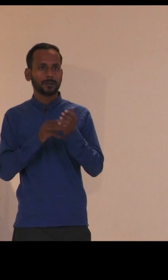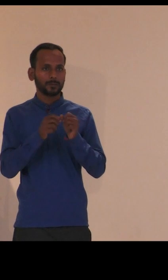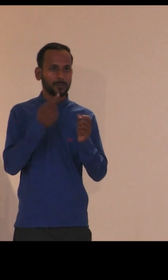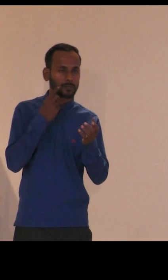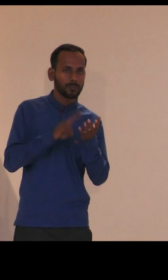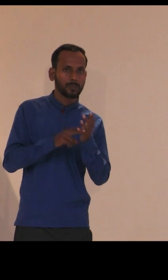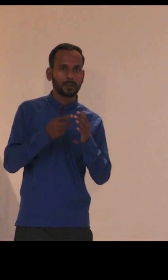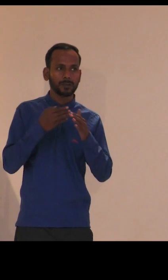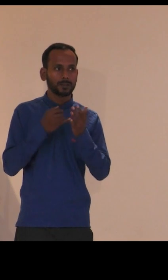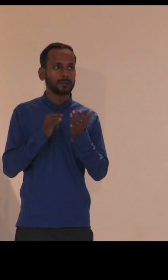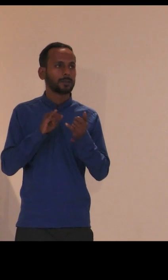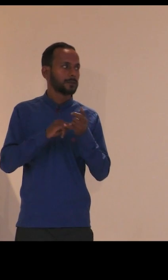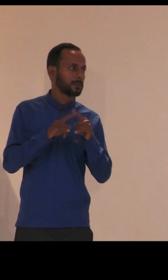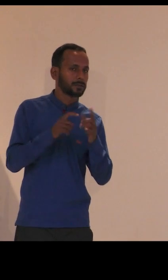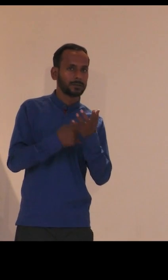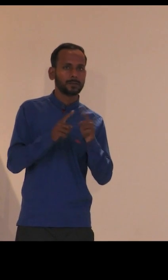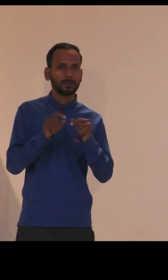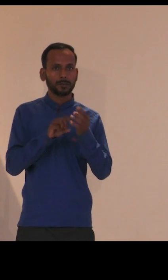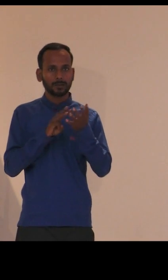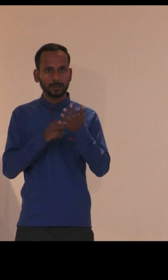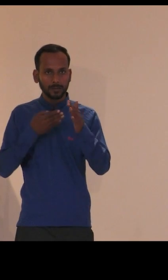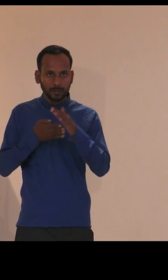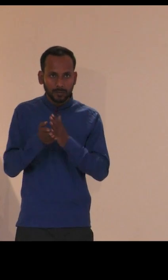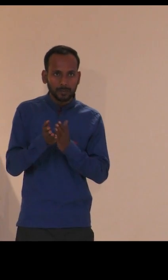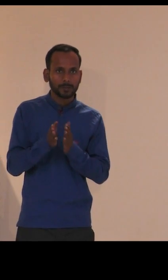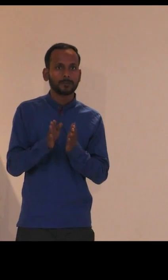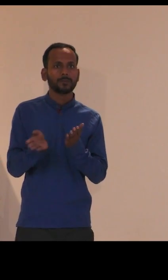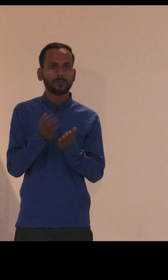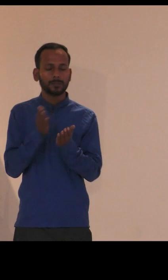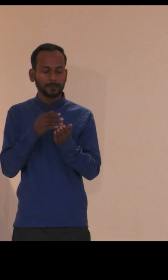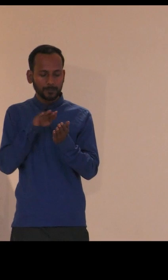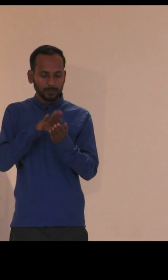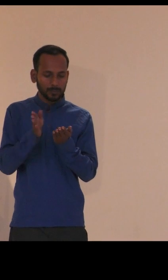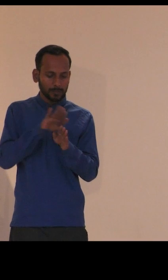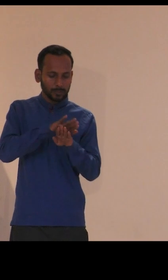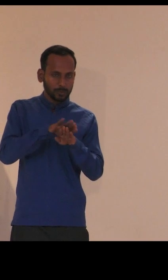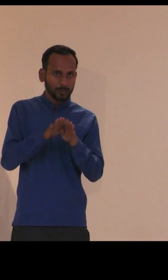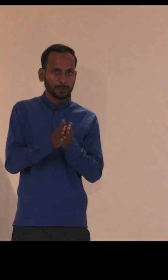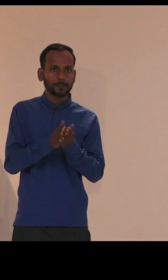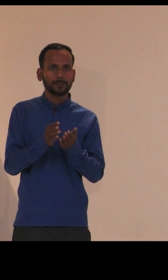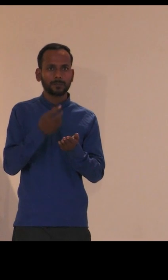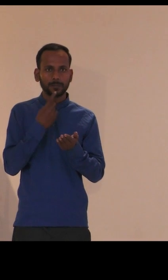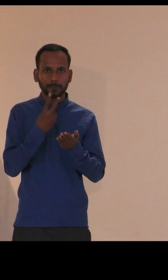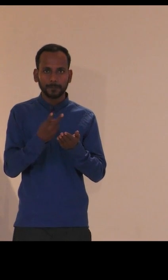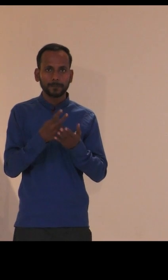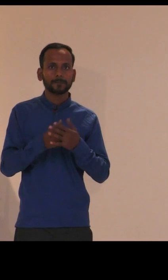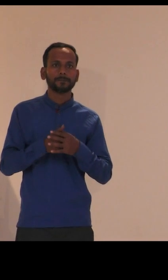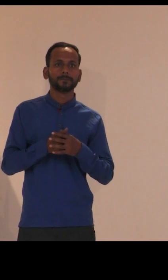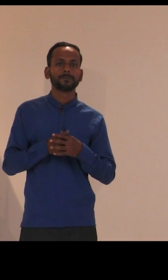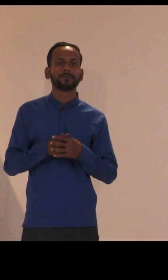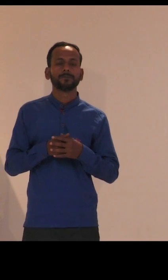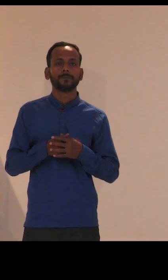media front pages cover stories from rural India. Usually the involvement is